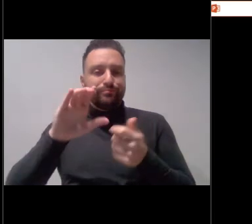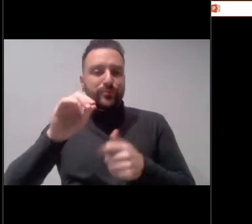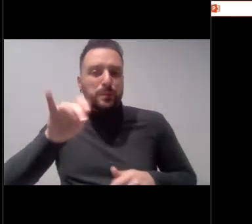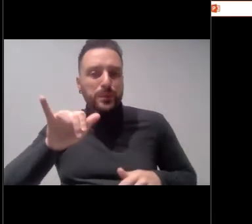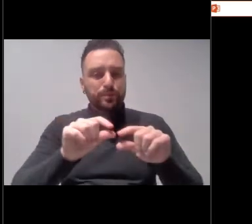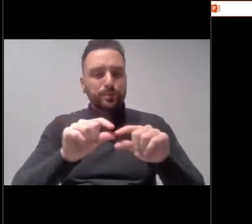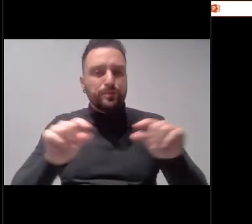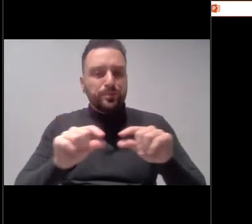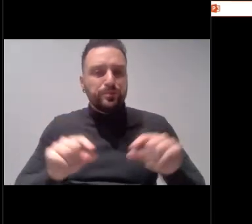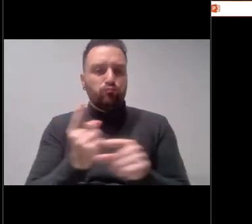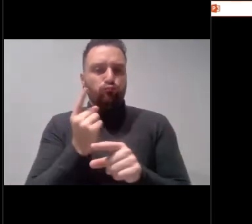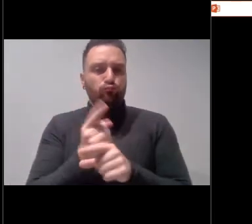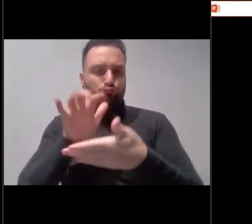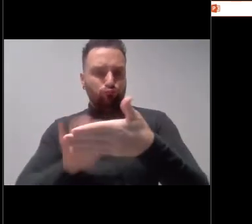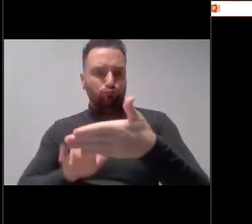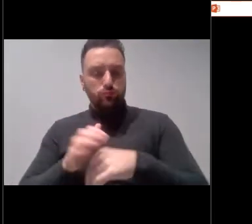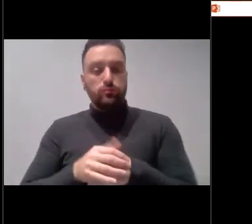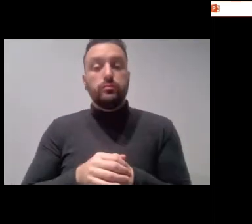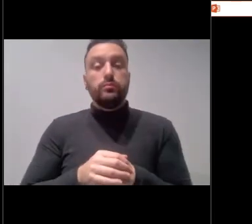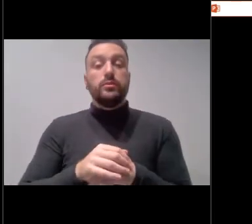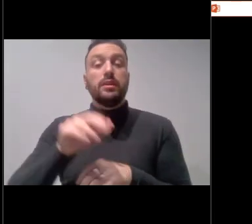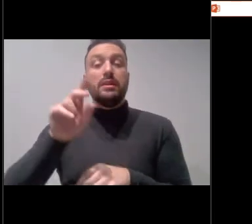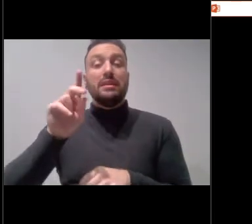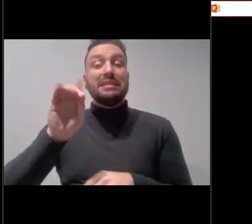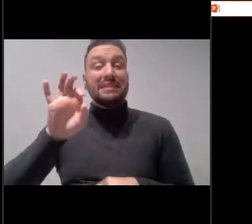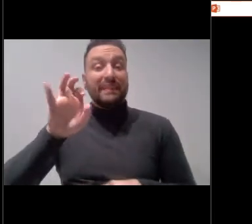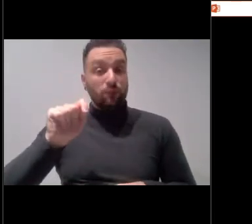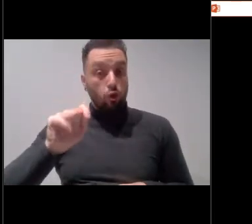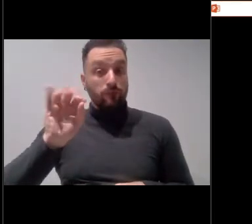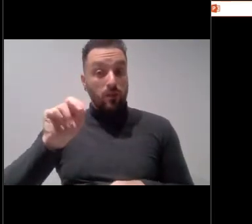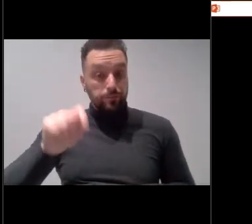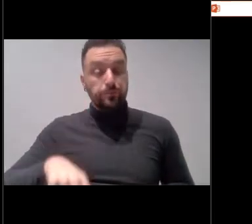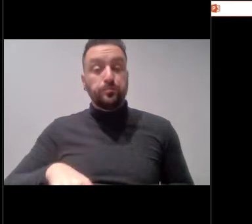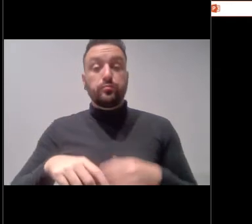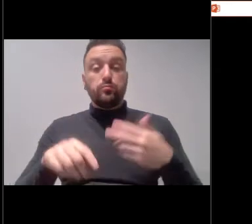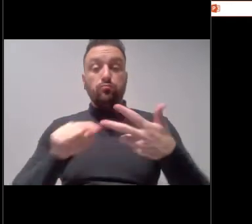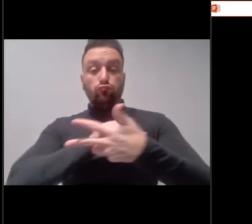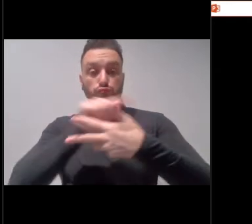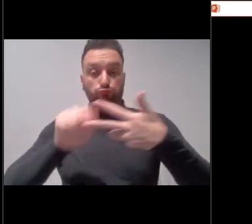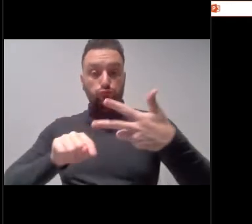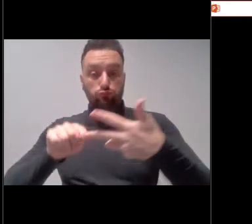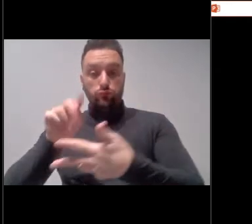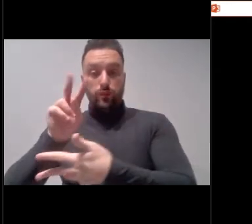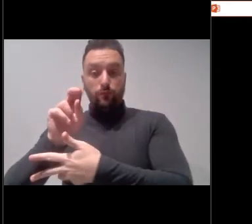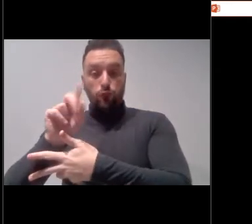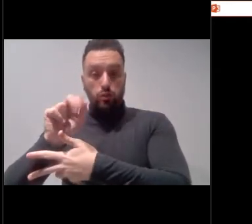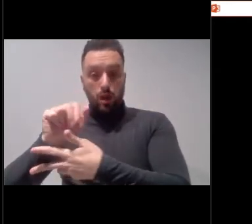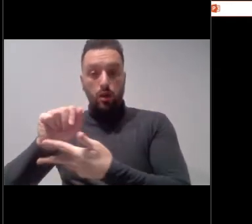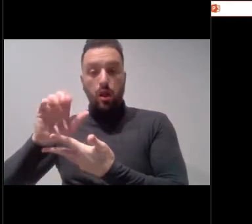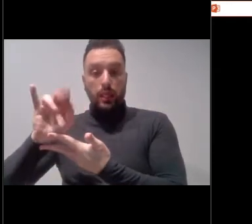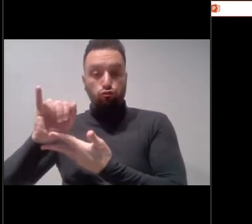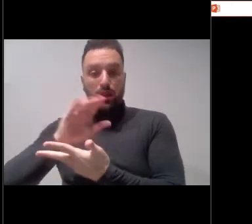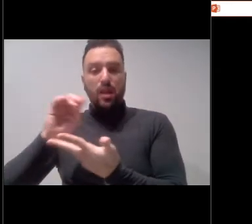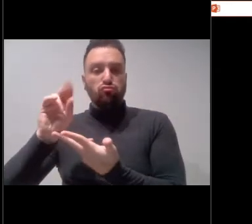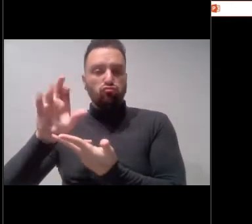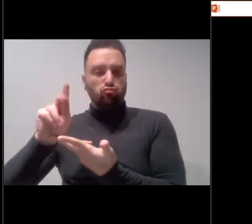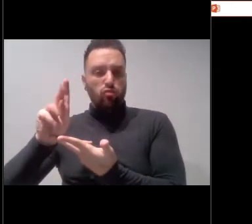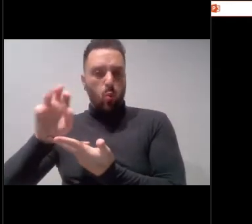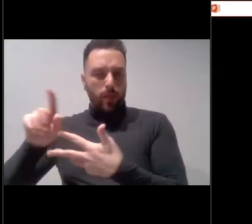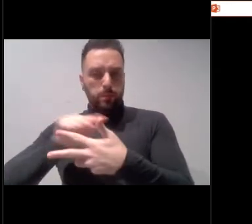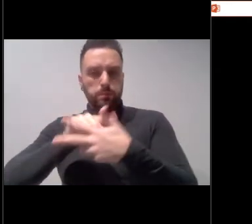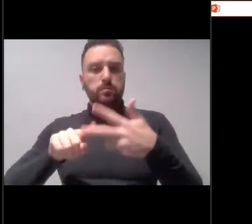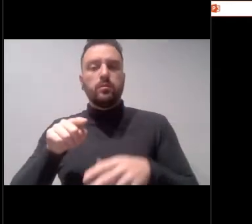Our default fonts are Verdana and Calibri and Rockwell. And I'm sure many of you are asking, well, don't